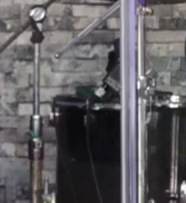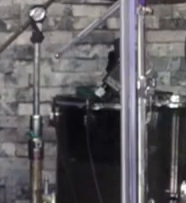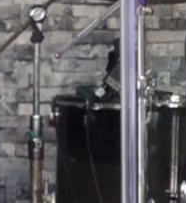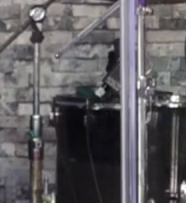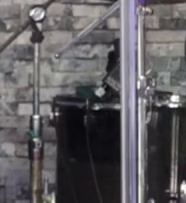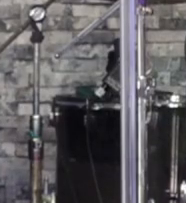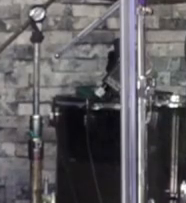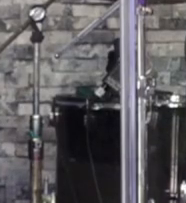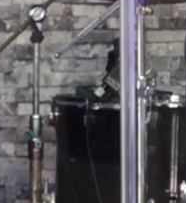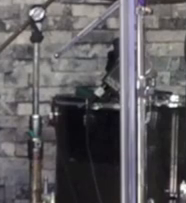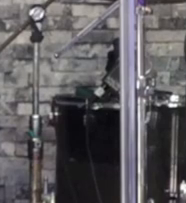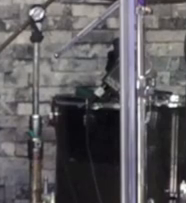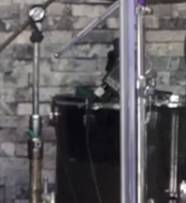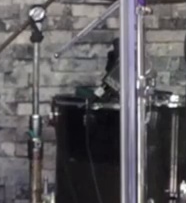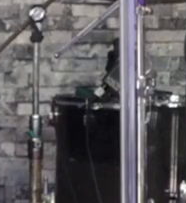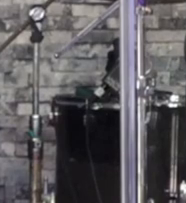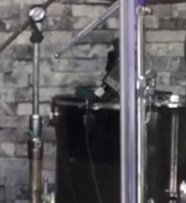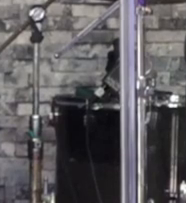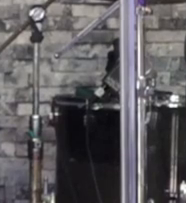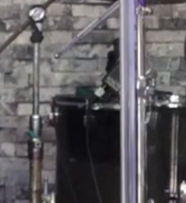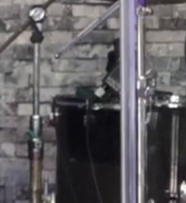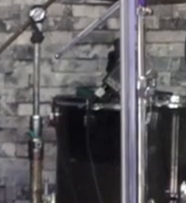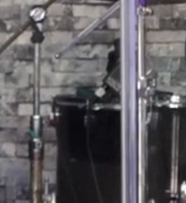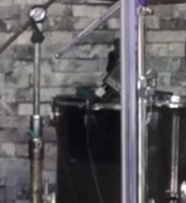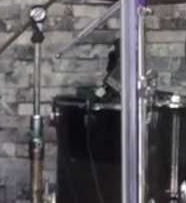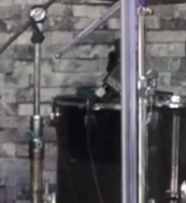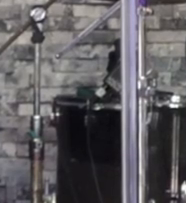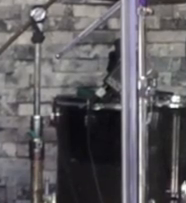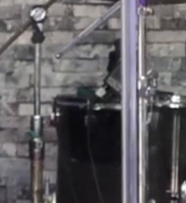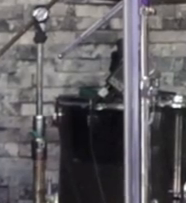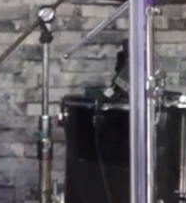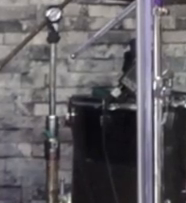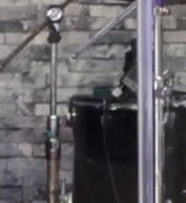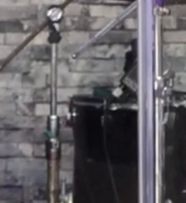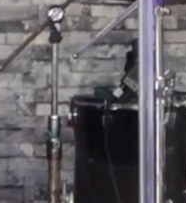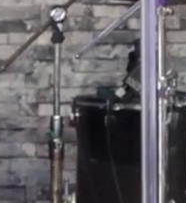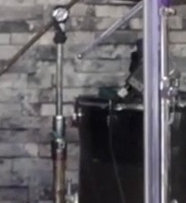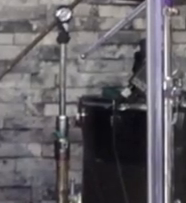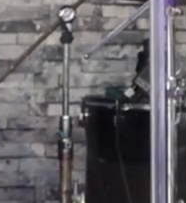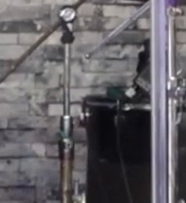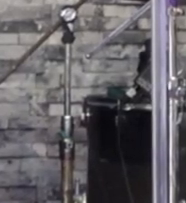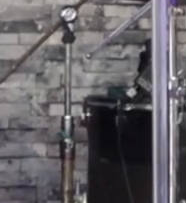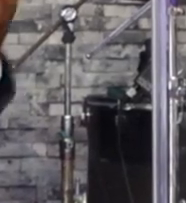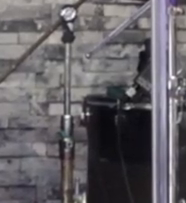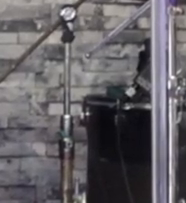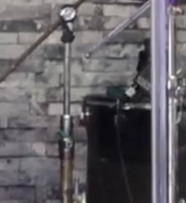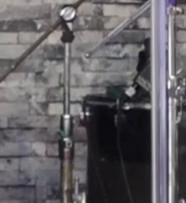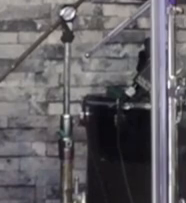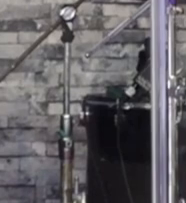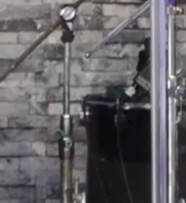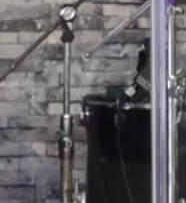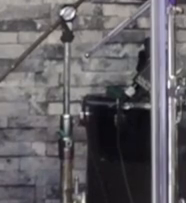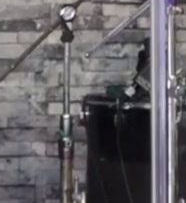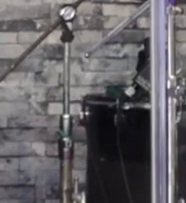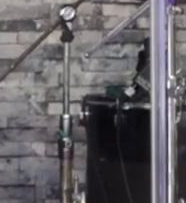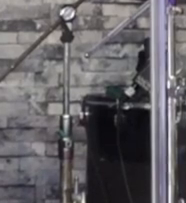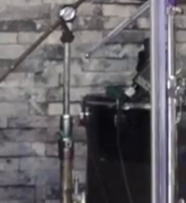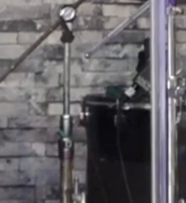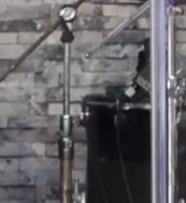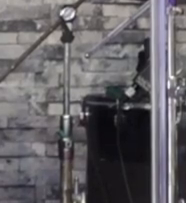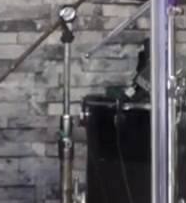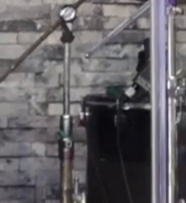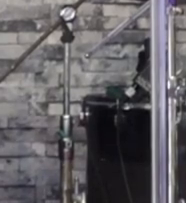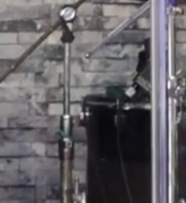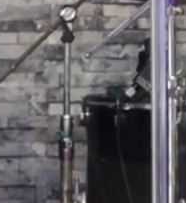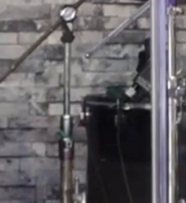ambazo zinafaa. So a seed is only one. Na hivyo mbegu ni moja. But when the fruit comes, lakini matunda yakija, it's